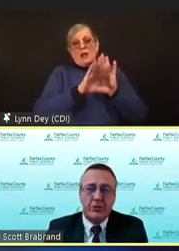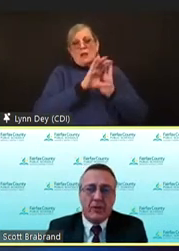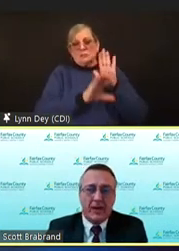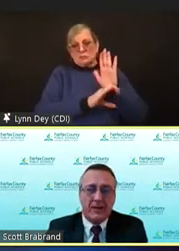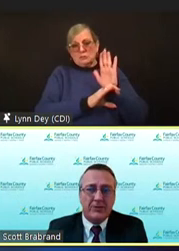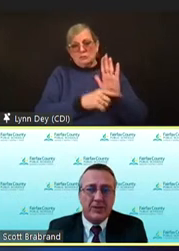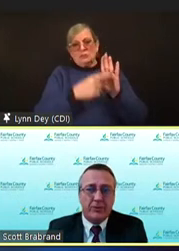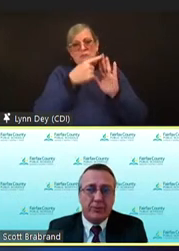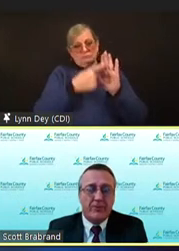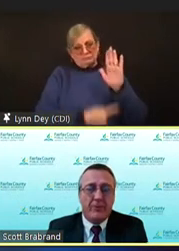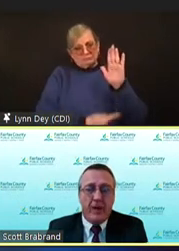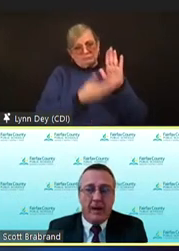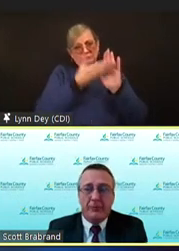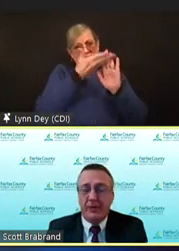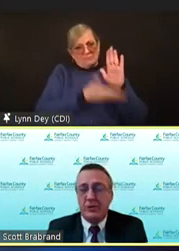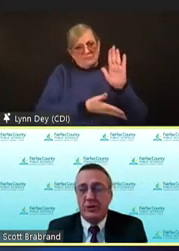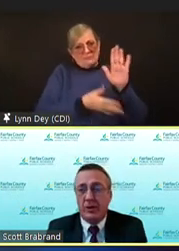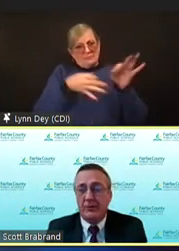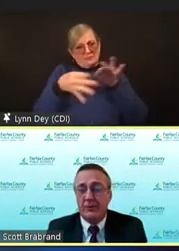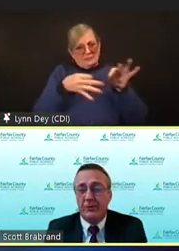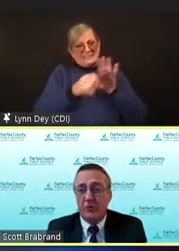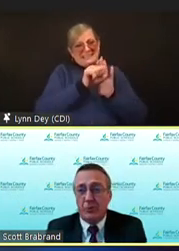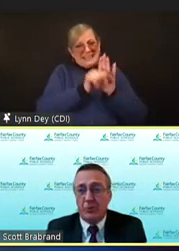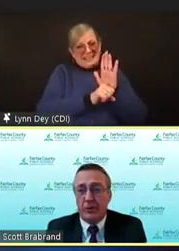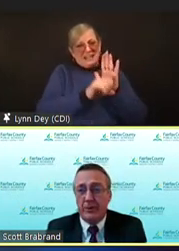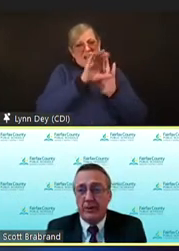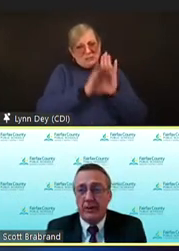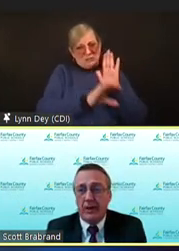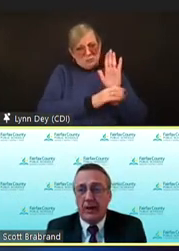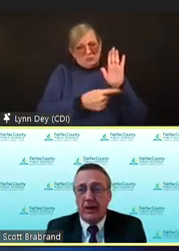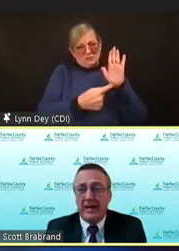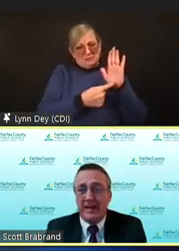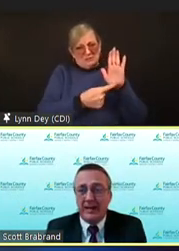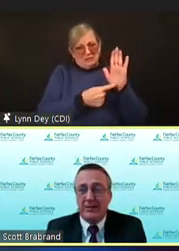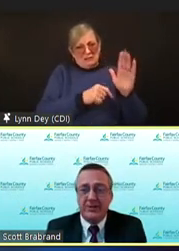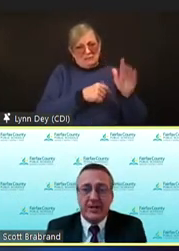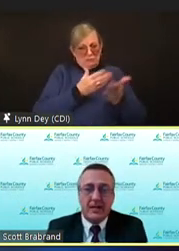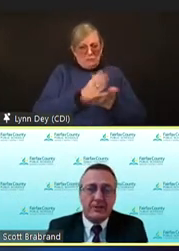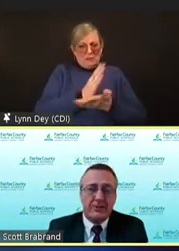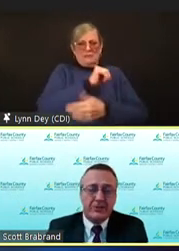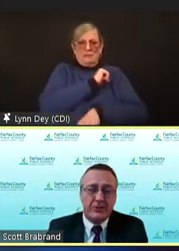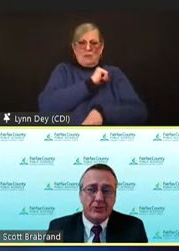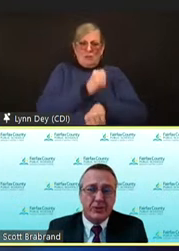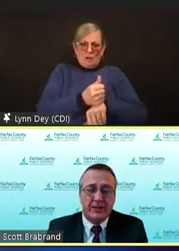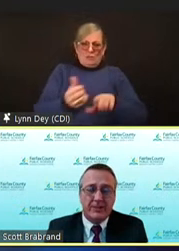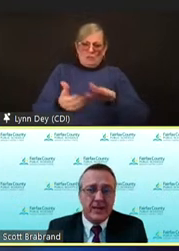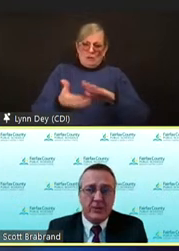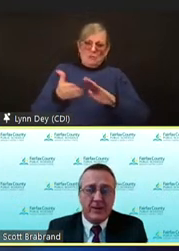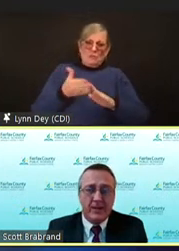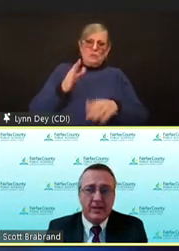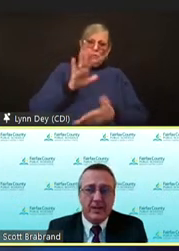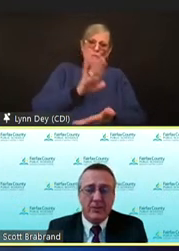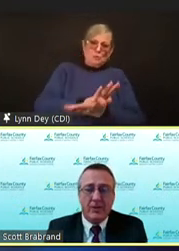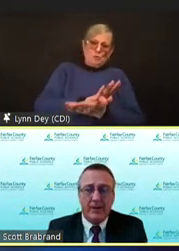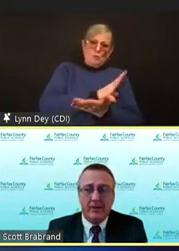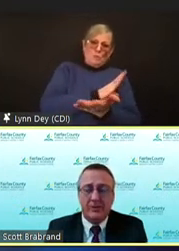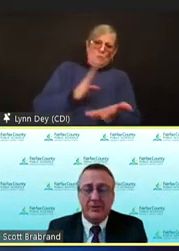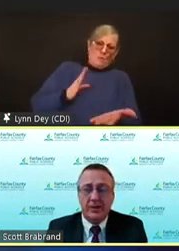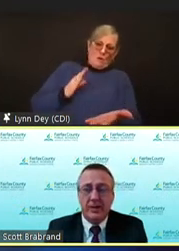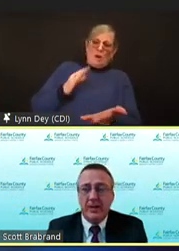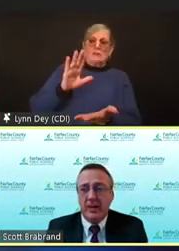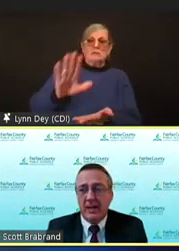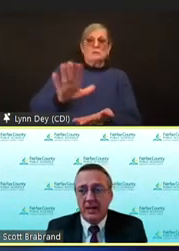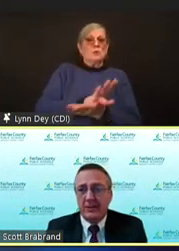constitution grants the authority for operation of the school board in the state constitution. It's not granted anywhere